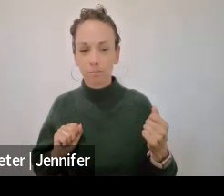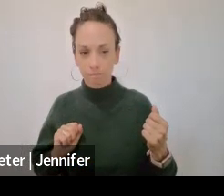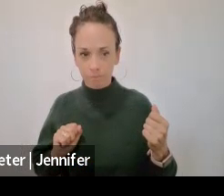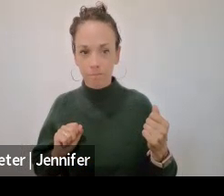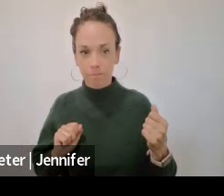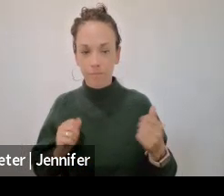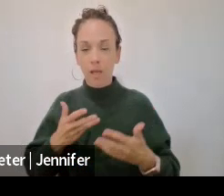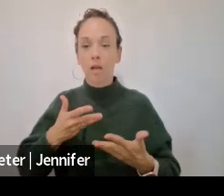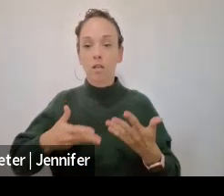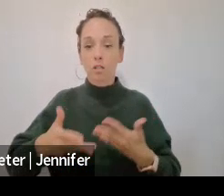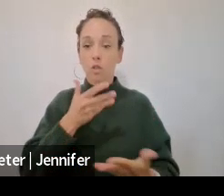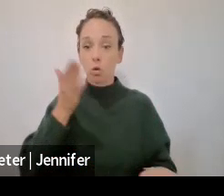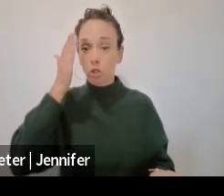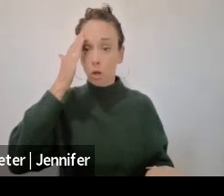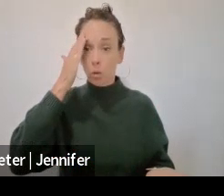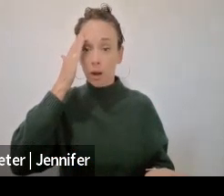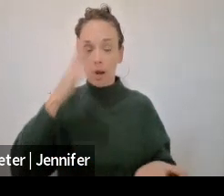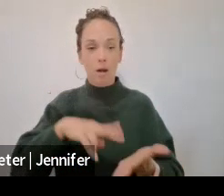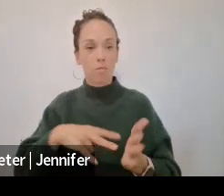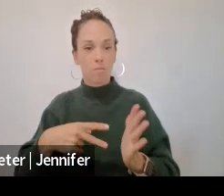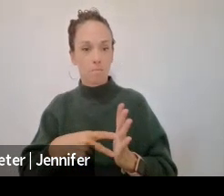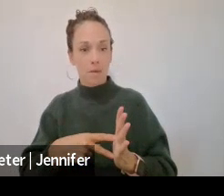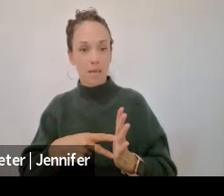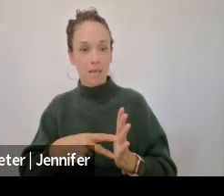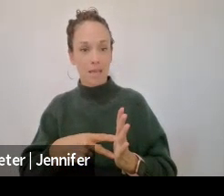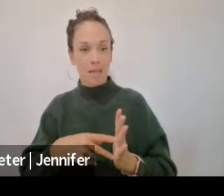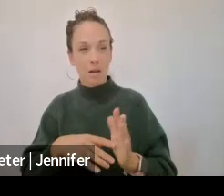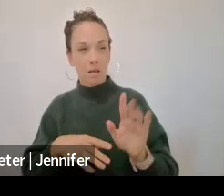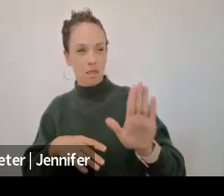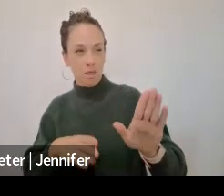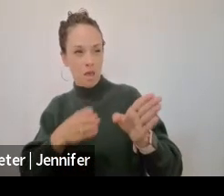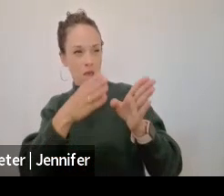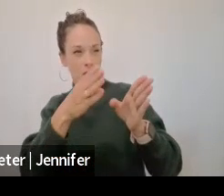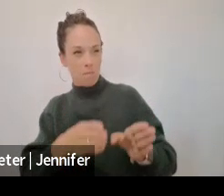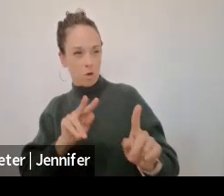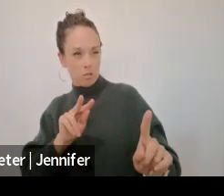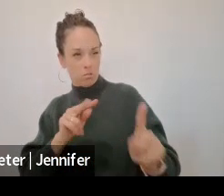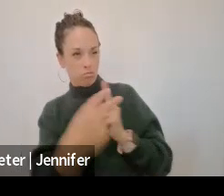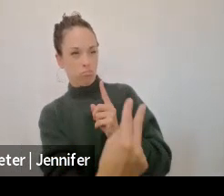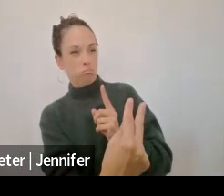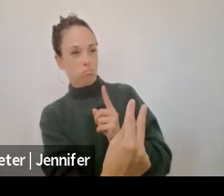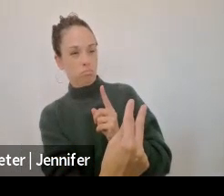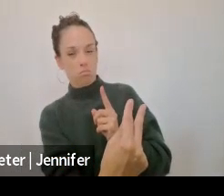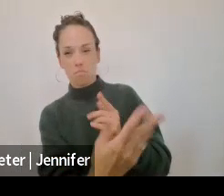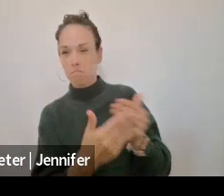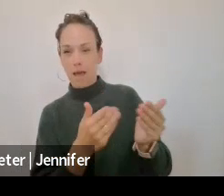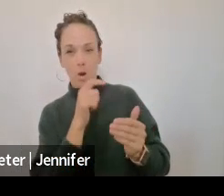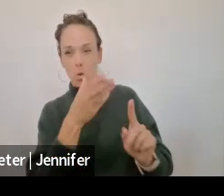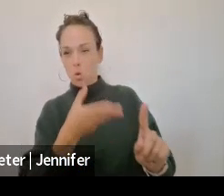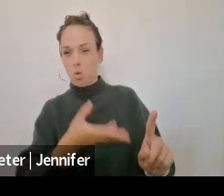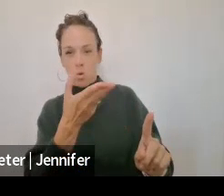Social awareness is the ability to take the perspective and empathize with others, even if they're from diverse backgrounds or